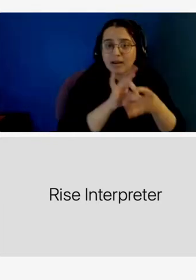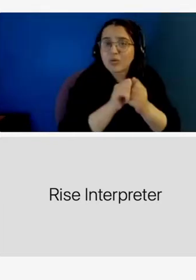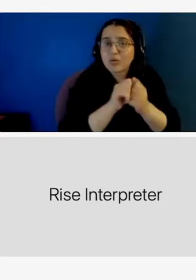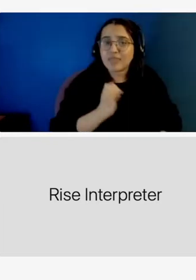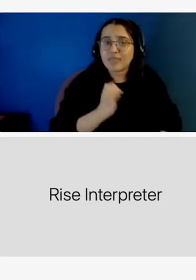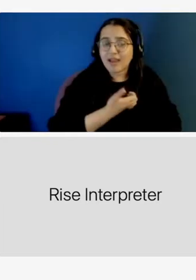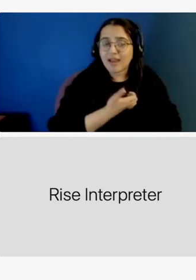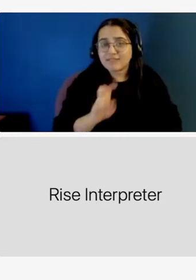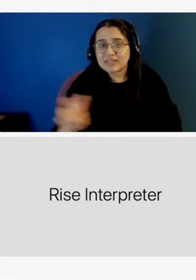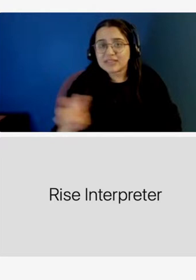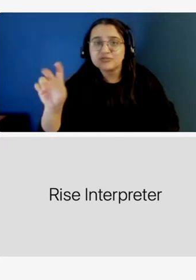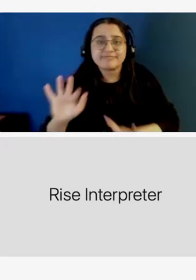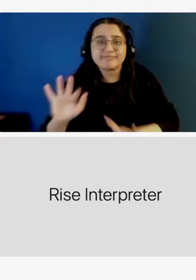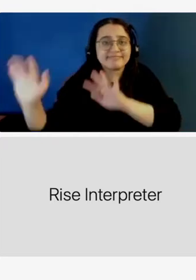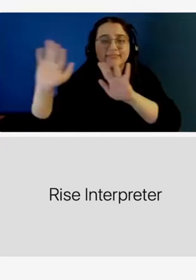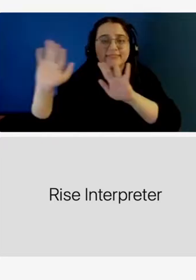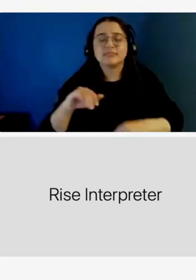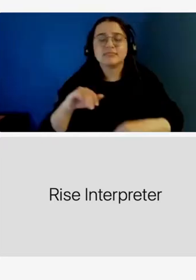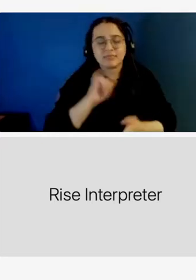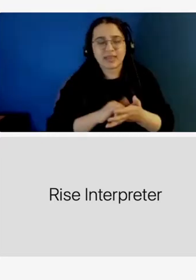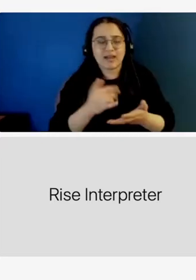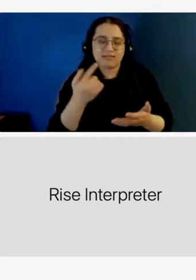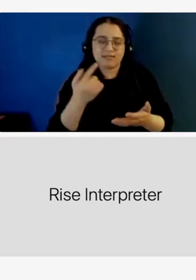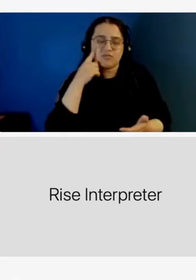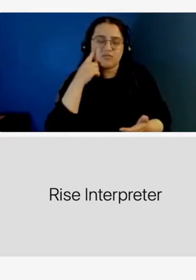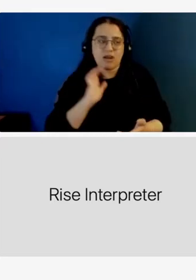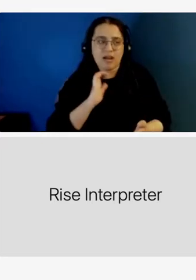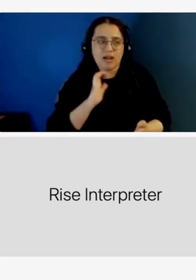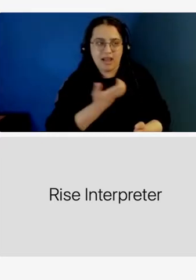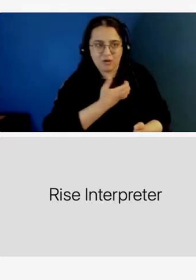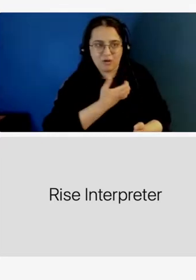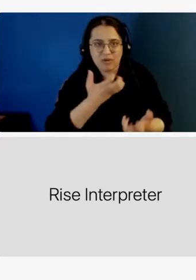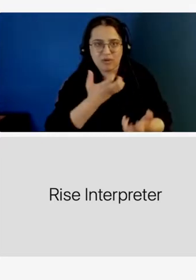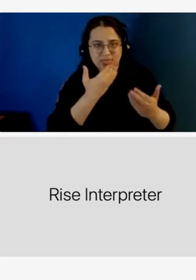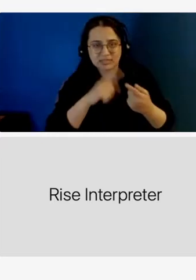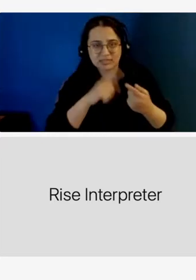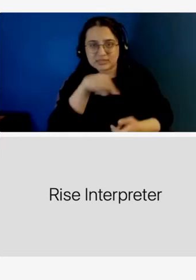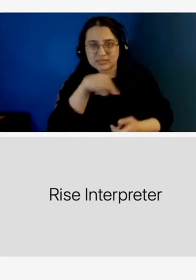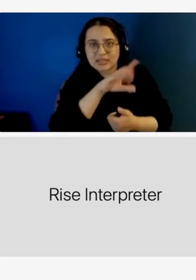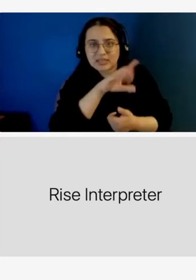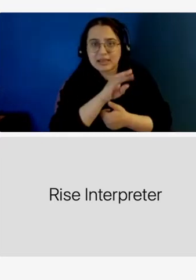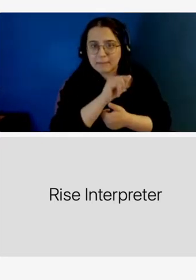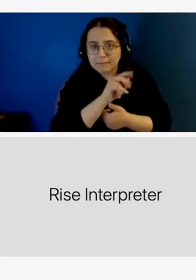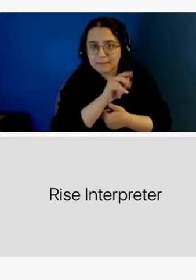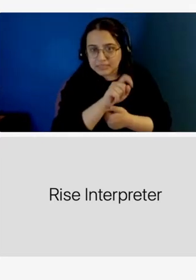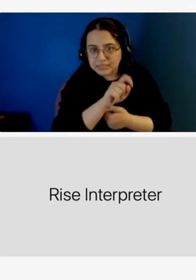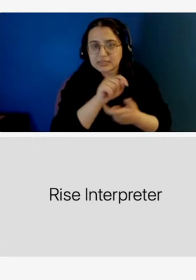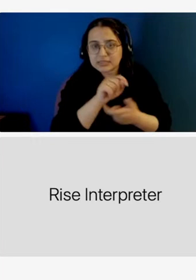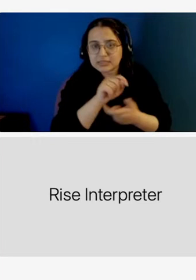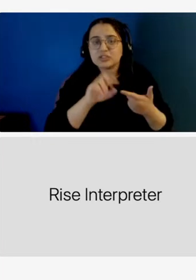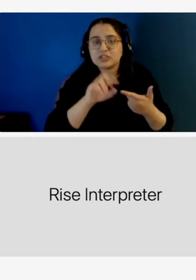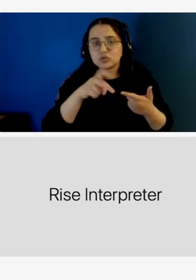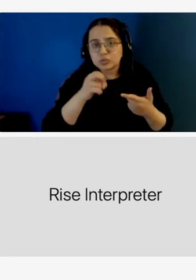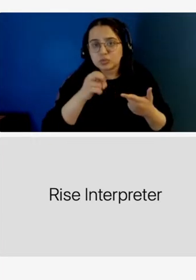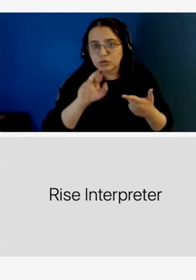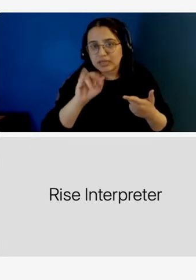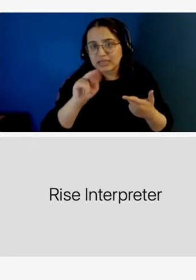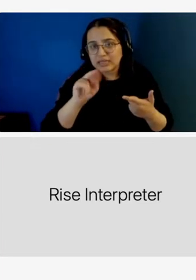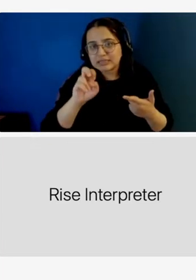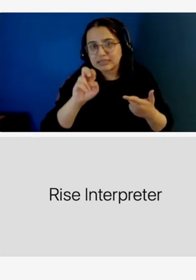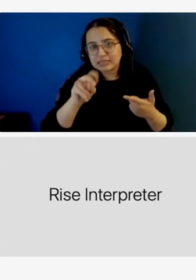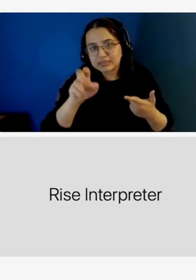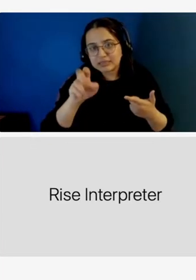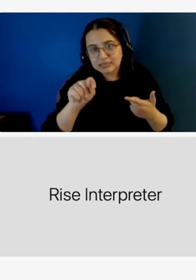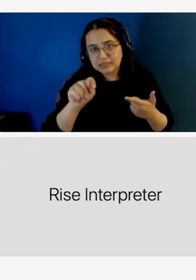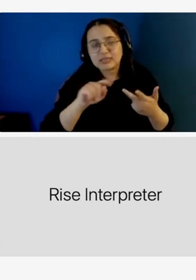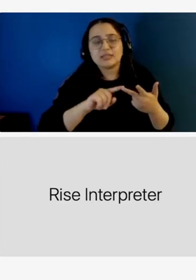our cabinet and superintendent and staff for, again, participating once again. Colton Joint Unified has a